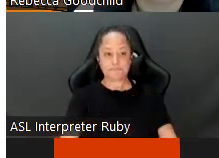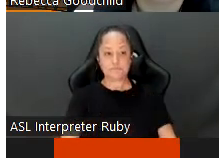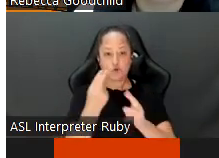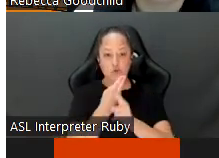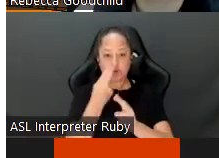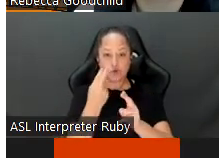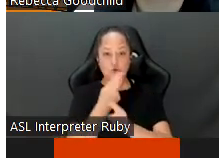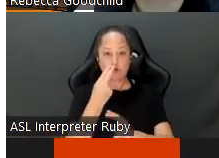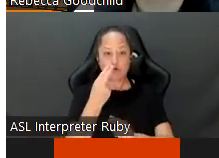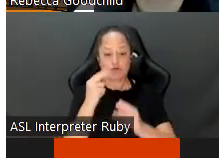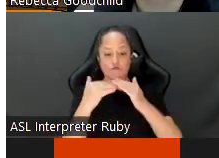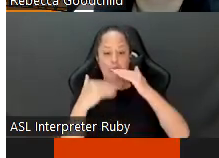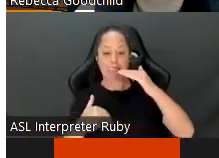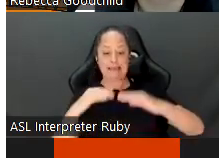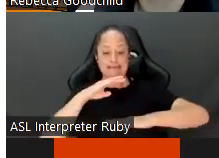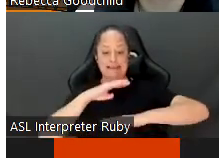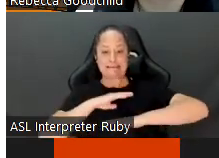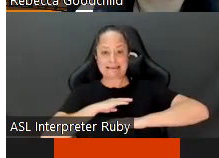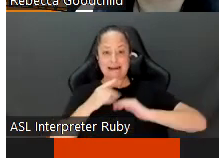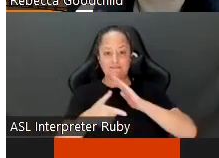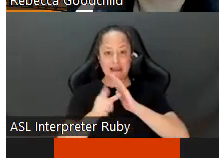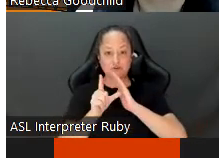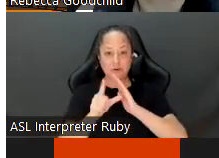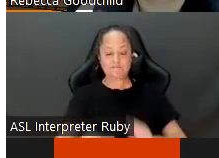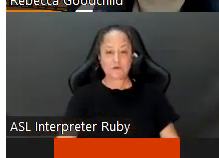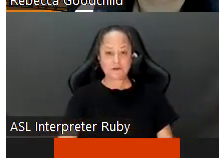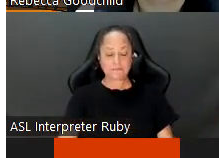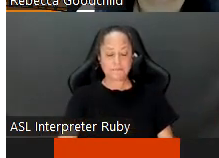used for a less than satisfactory review.